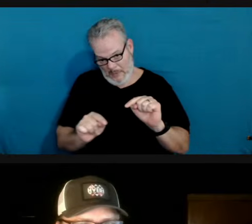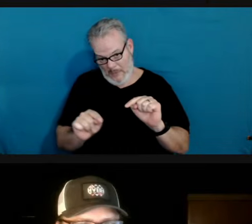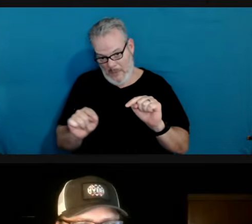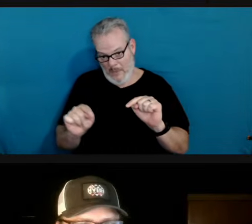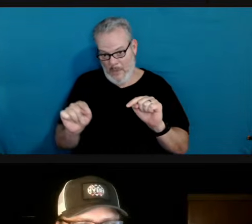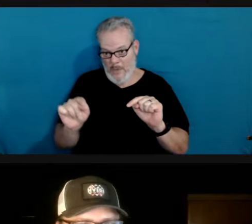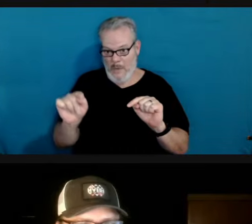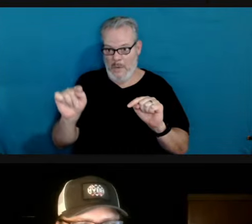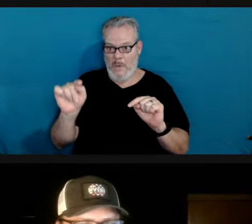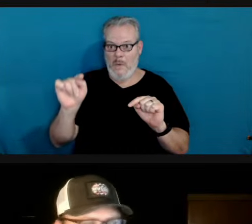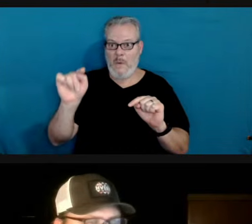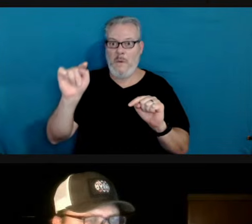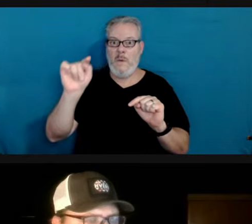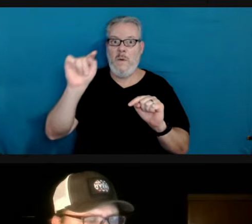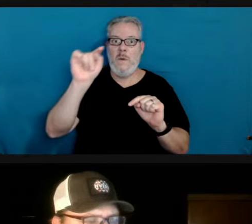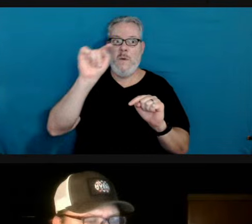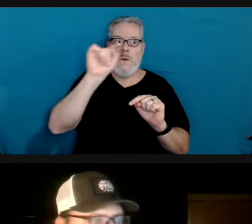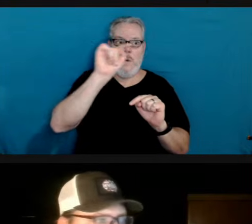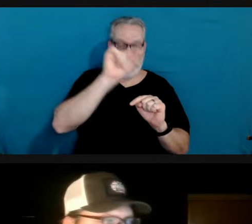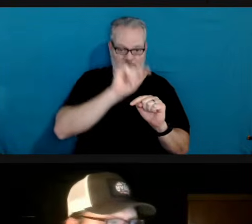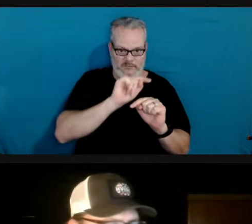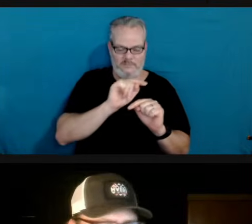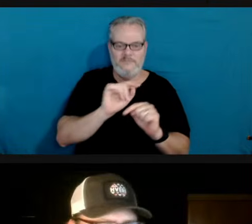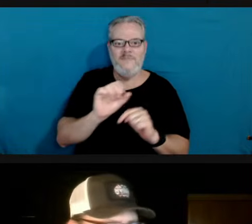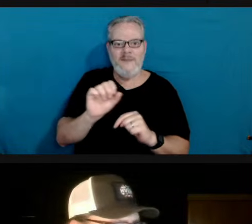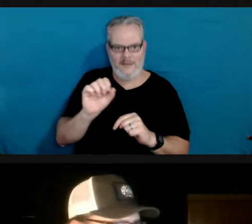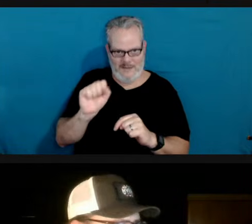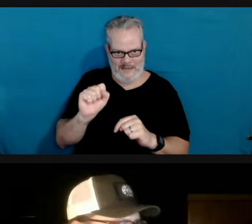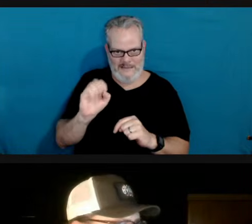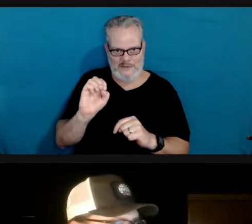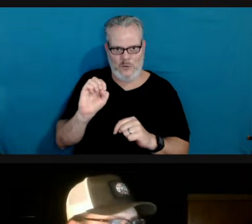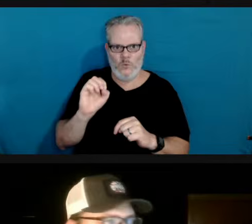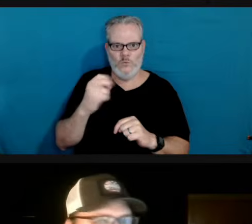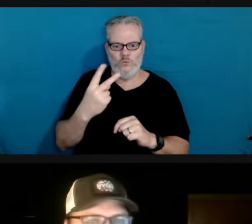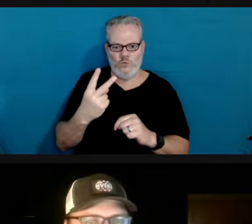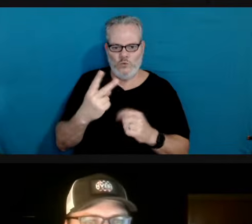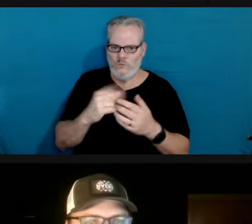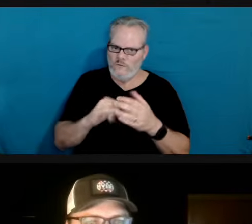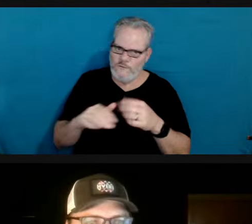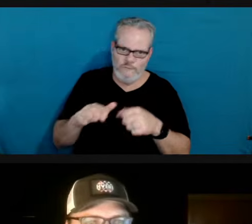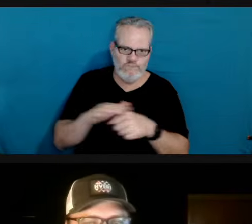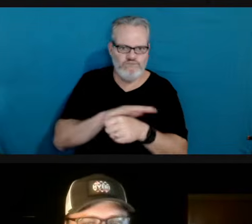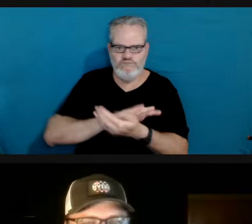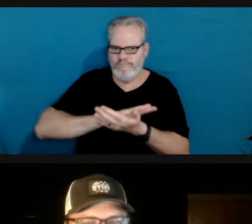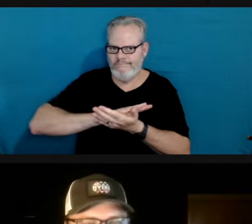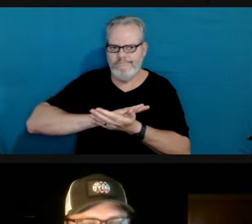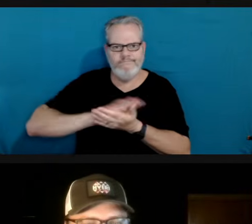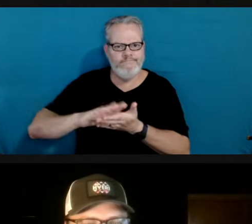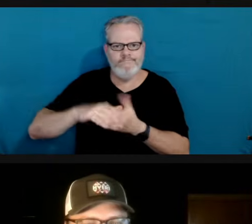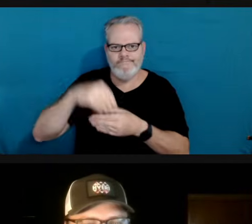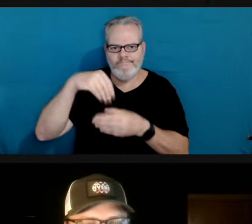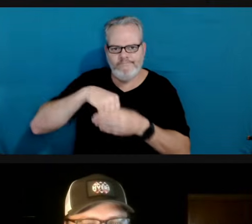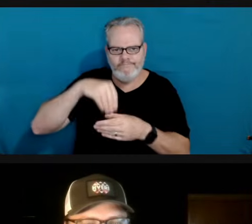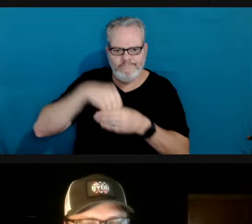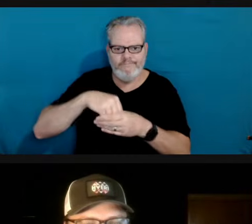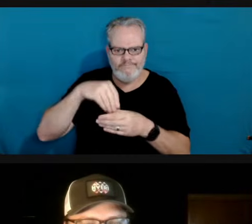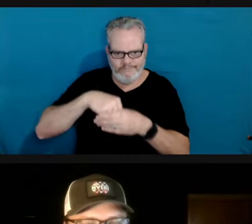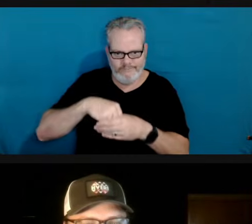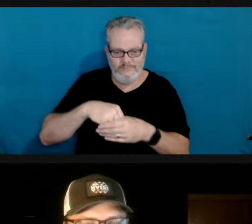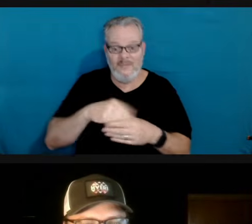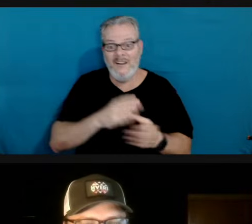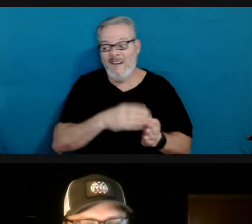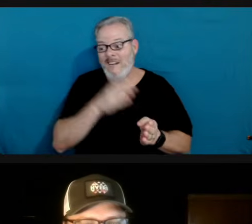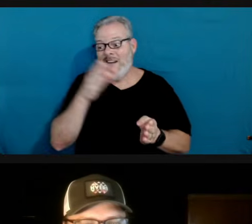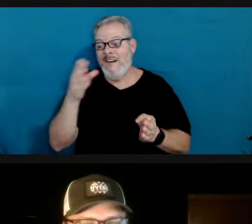here. That's SO2, the pure form of pollutant, and the aerosols that form a little bit later and last a little